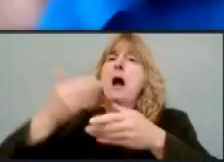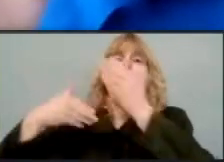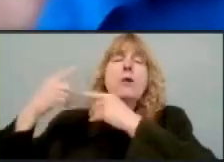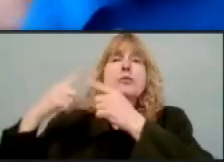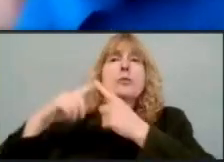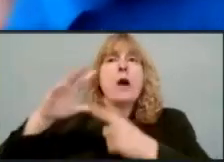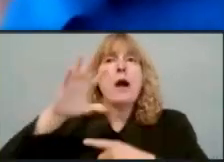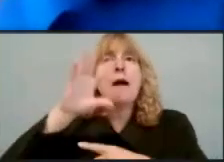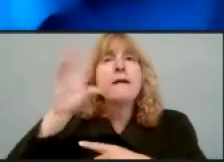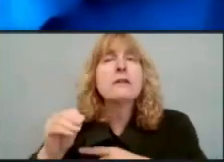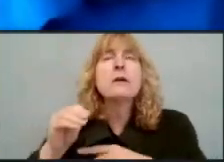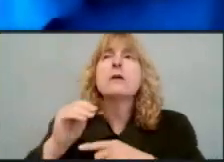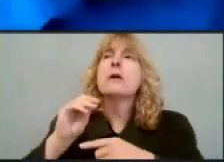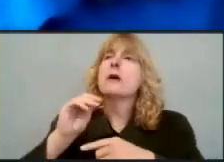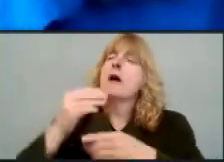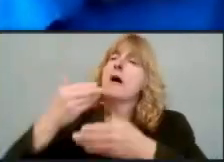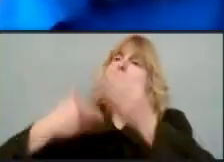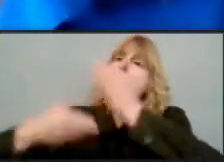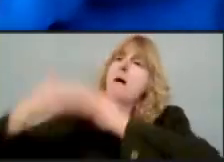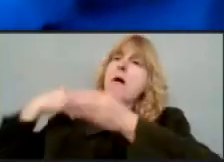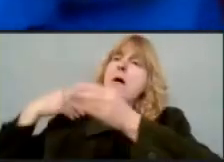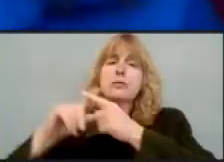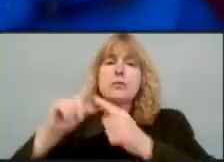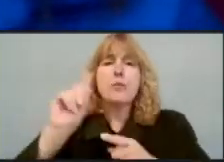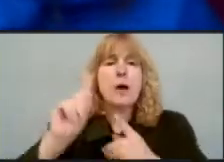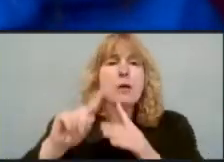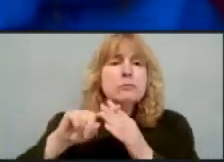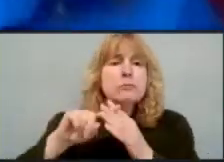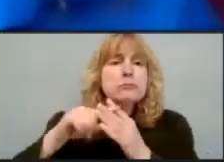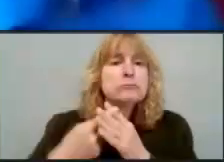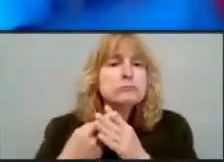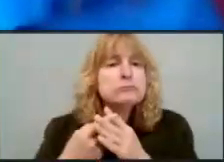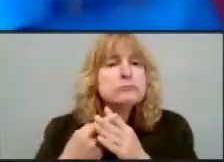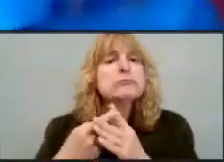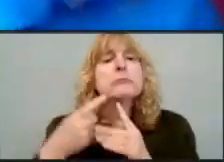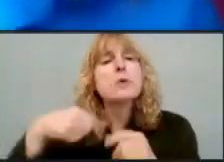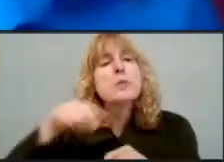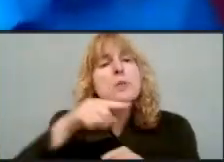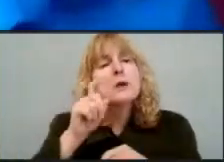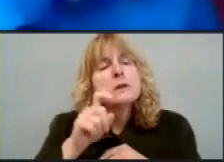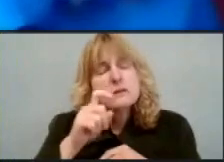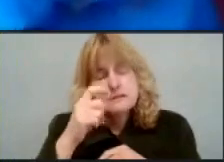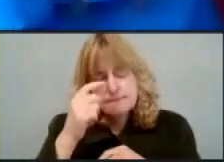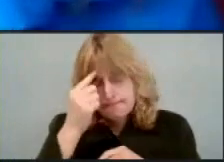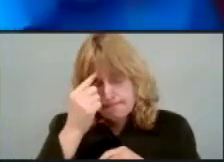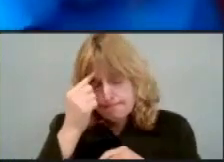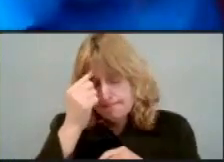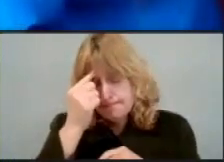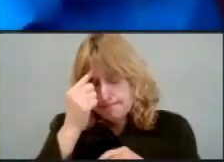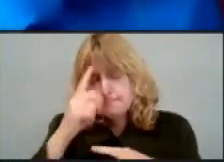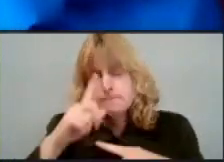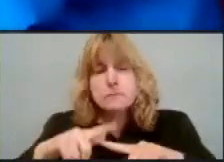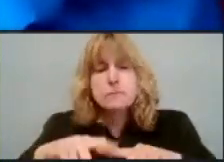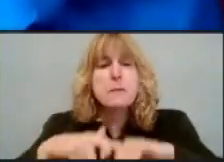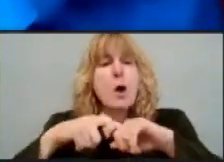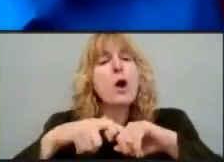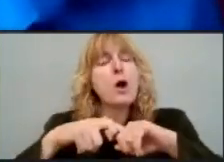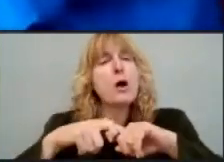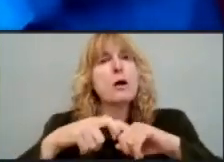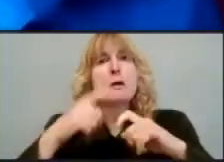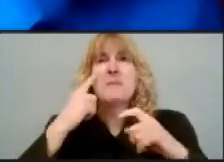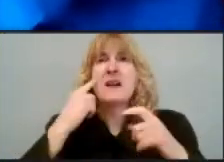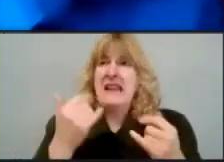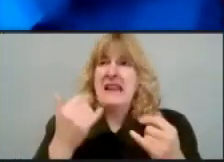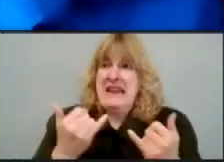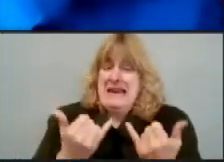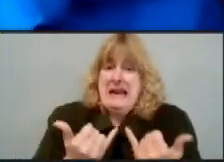that? Let us make sure that we're hitting pause. We are in the midst of the most extraordinary time, probably